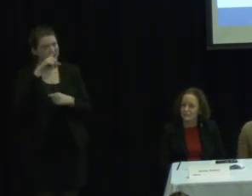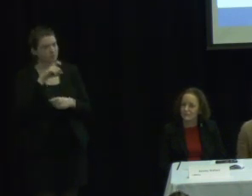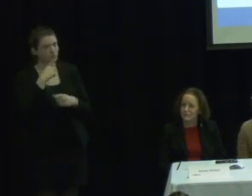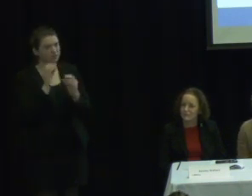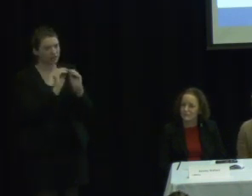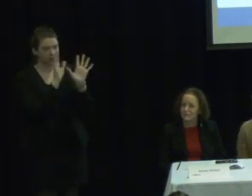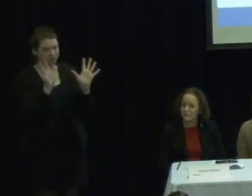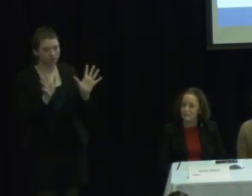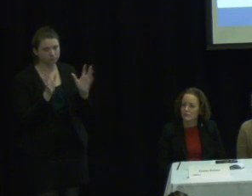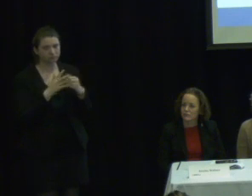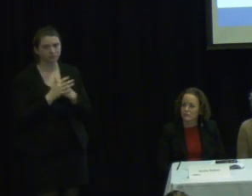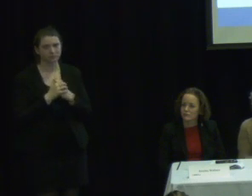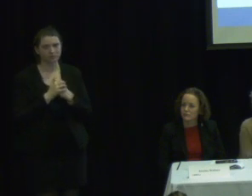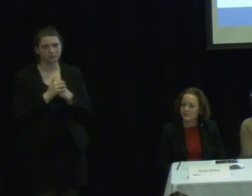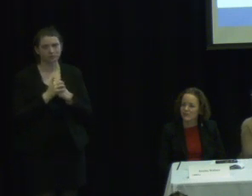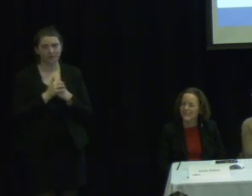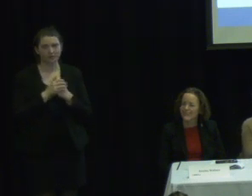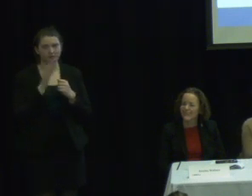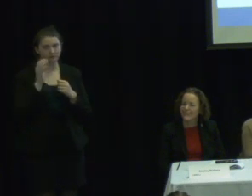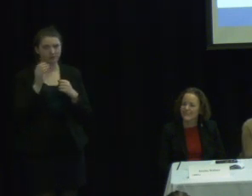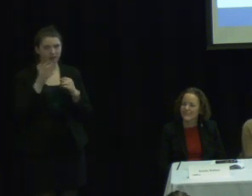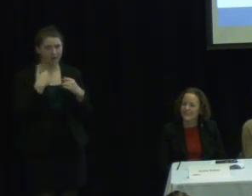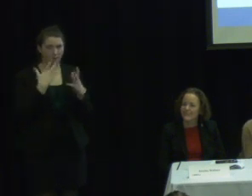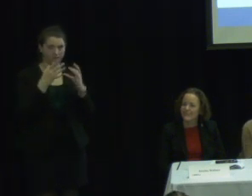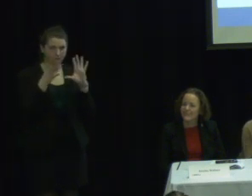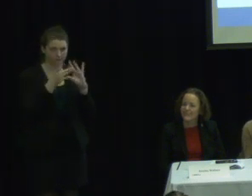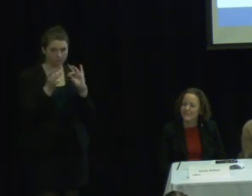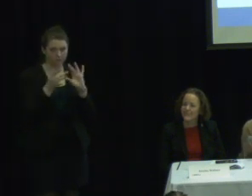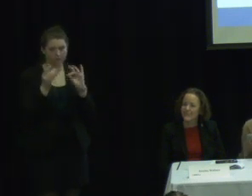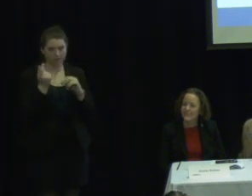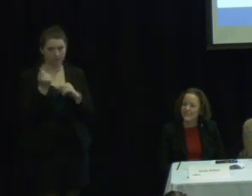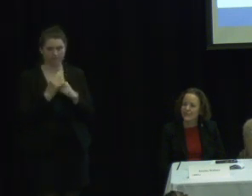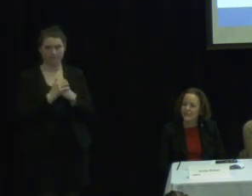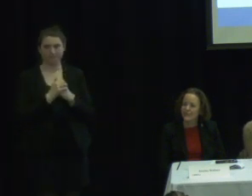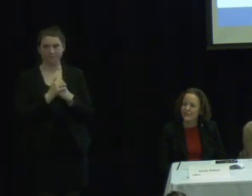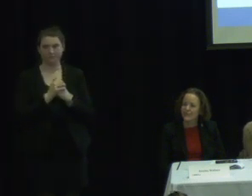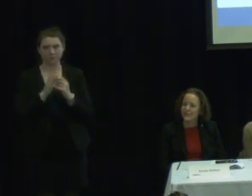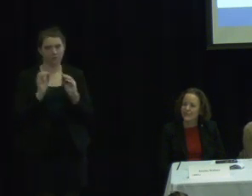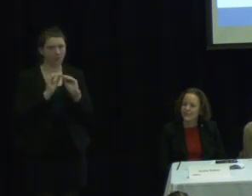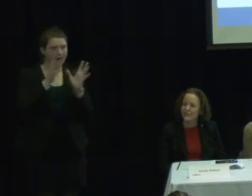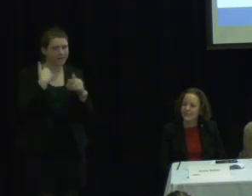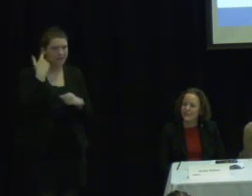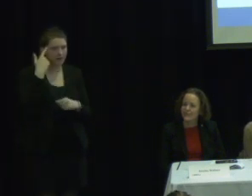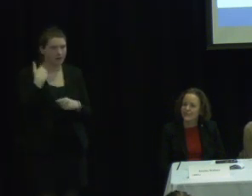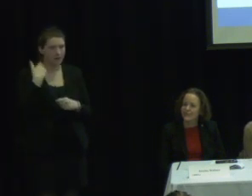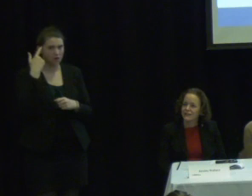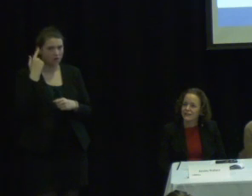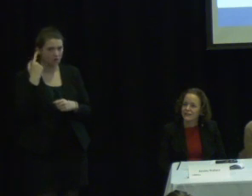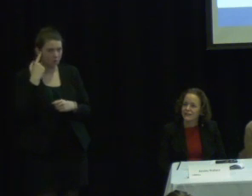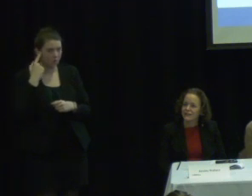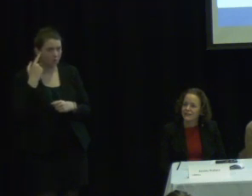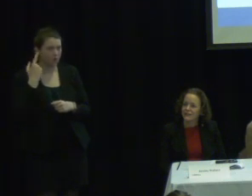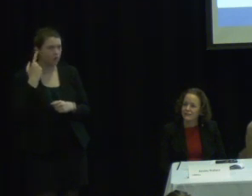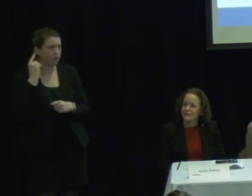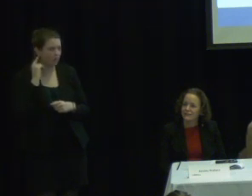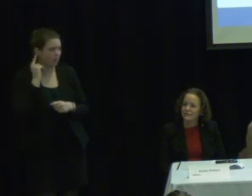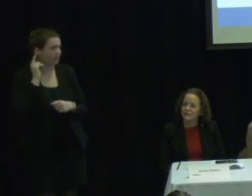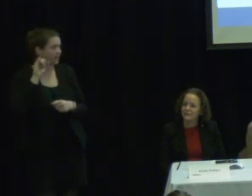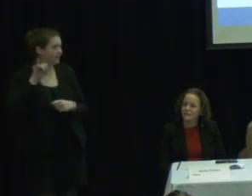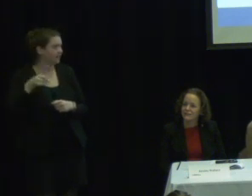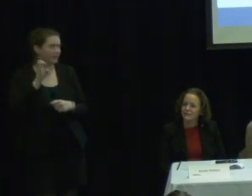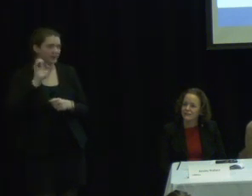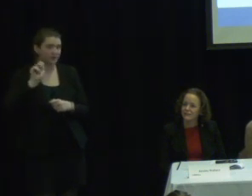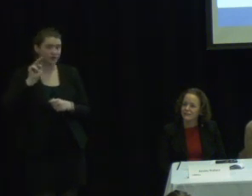then maybe make a couple of comments. The clarification is that I think I heard Janine say, with regard